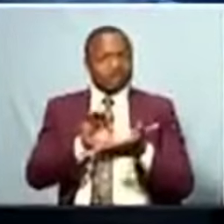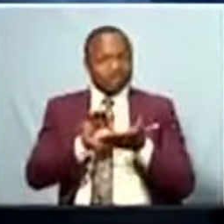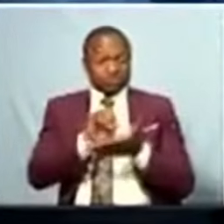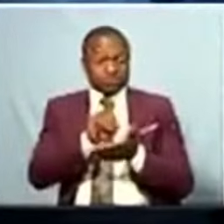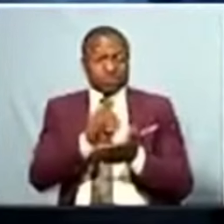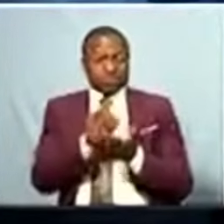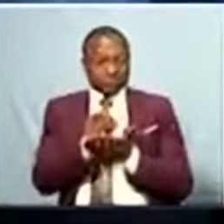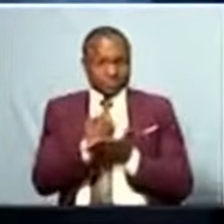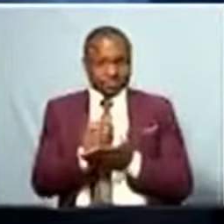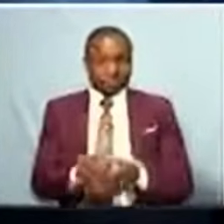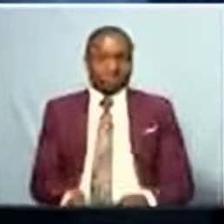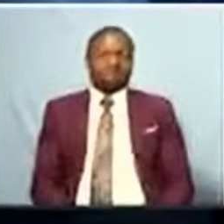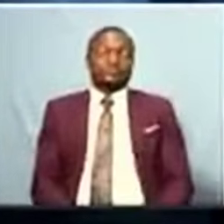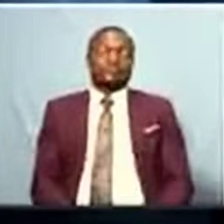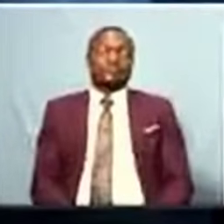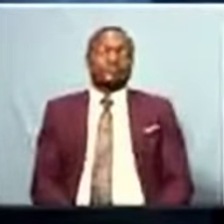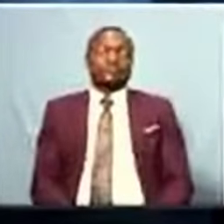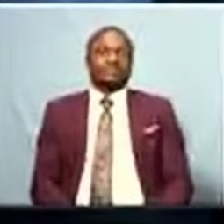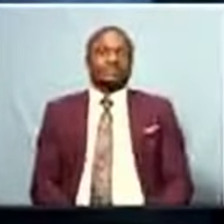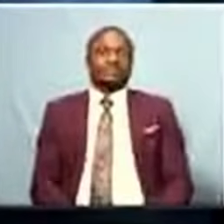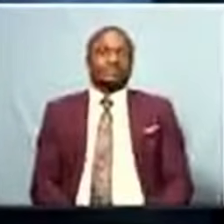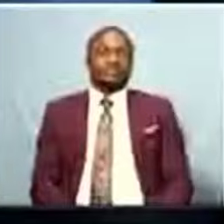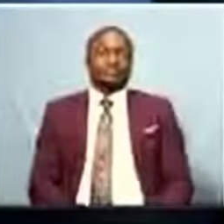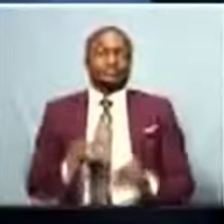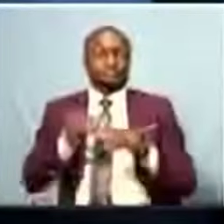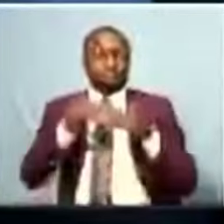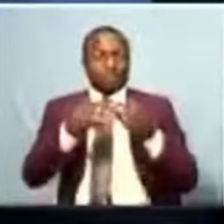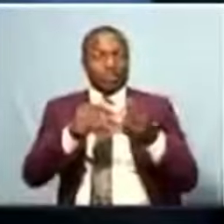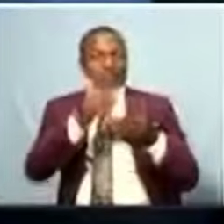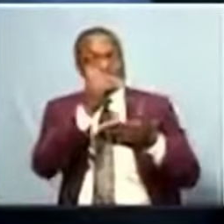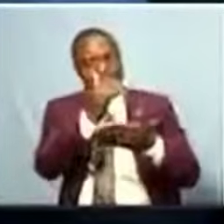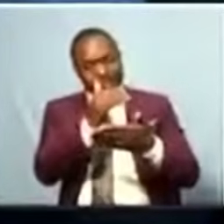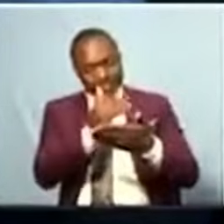So maybe just give a breakdown on